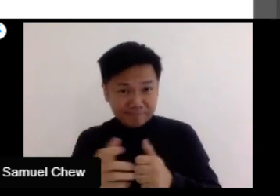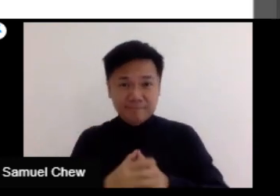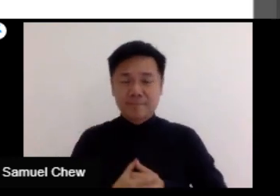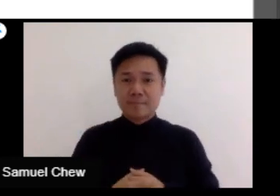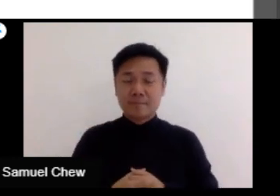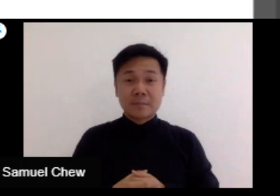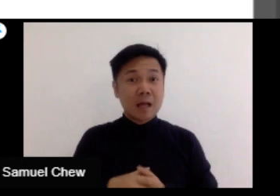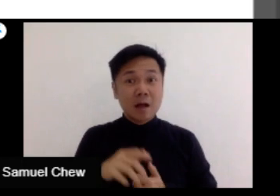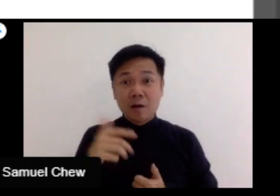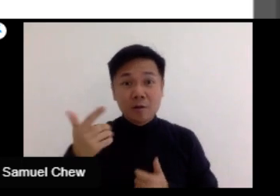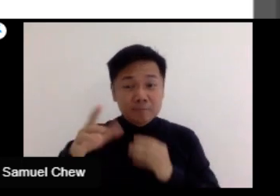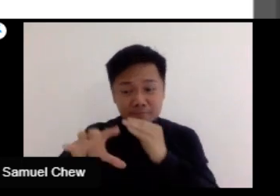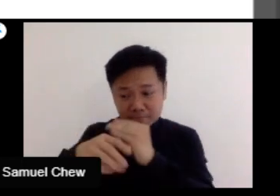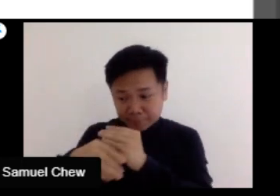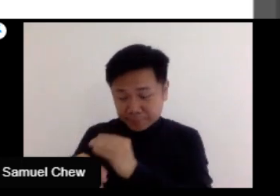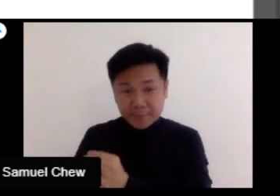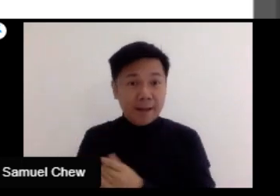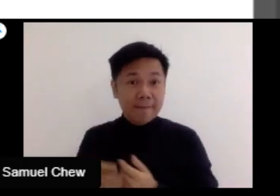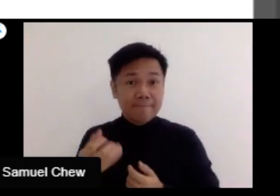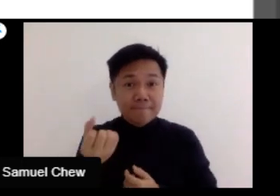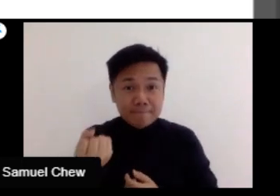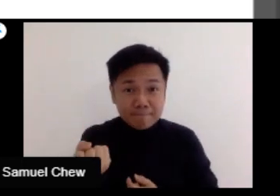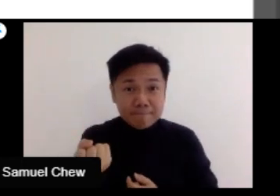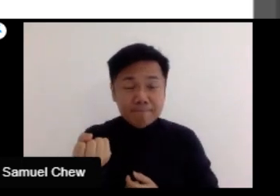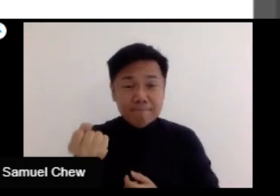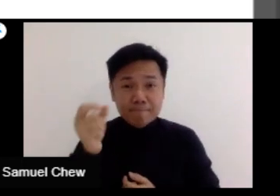other views?